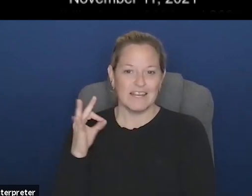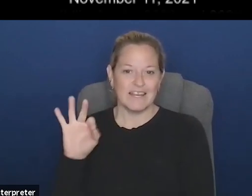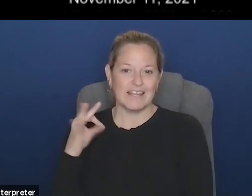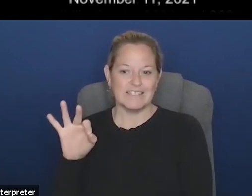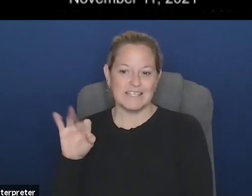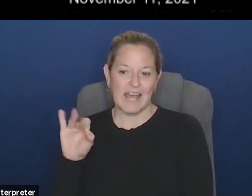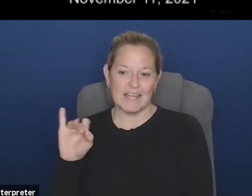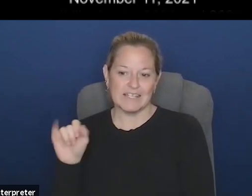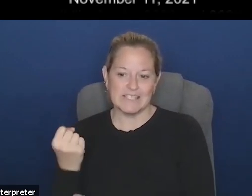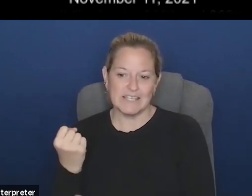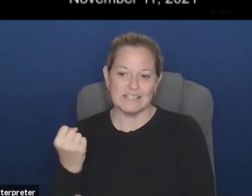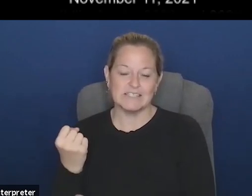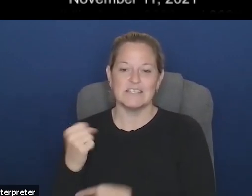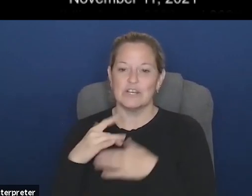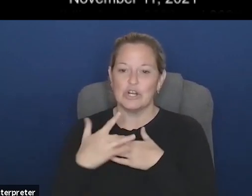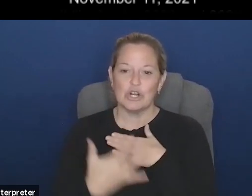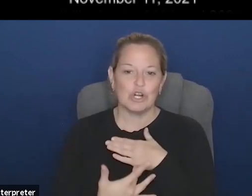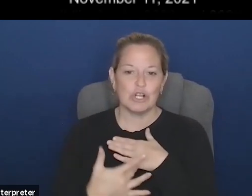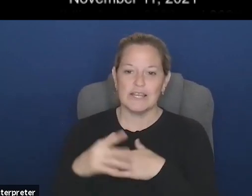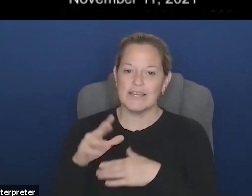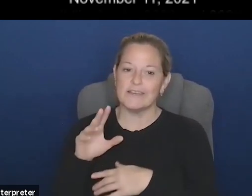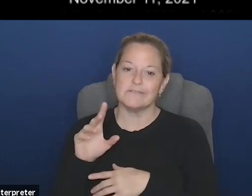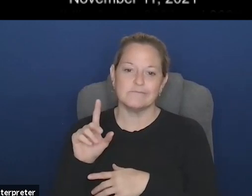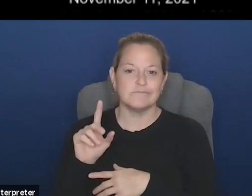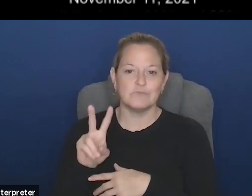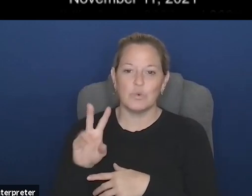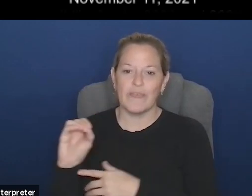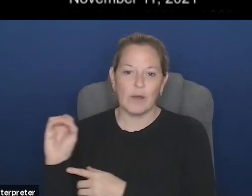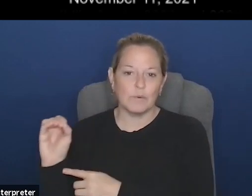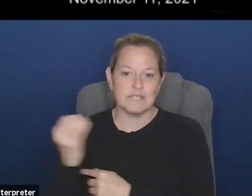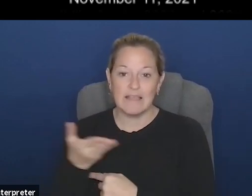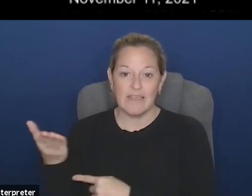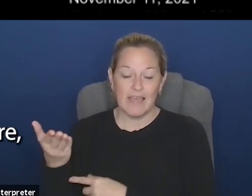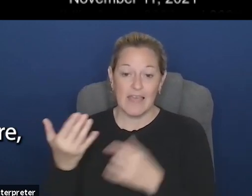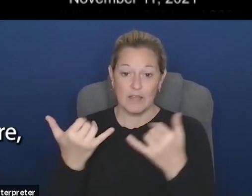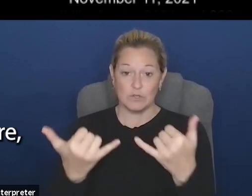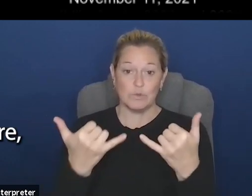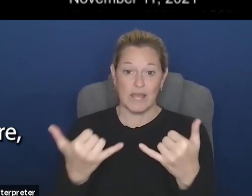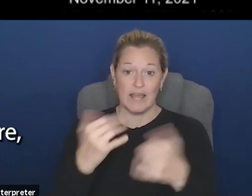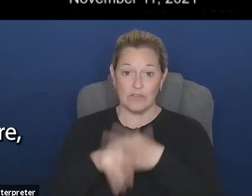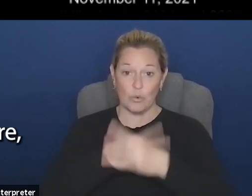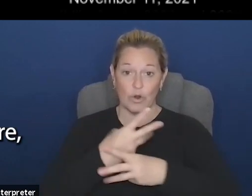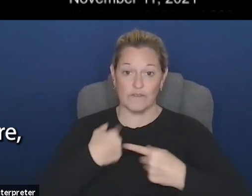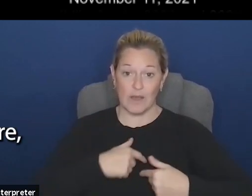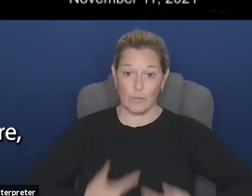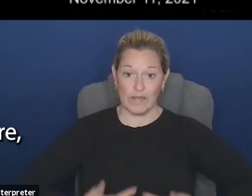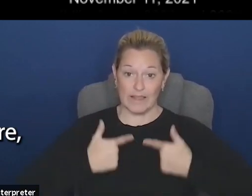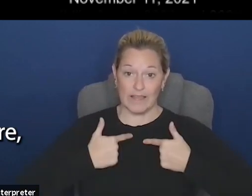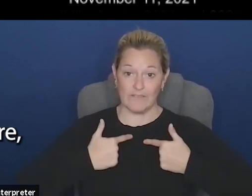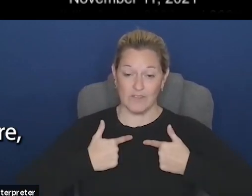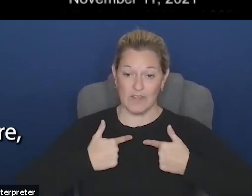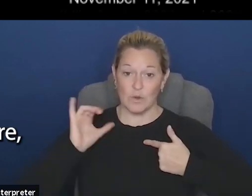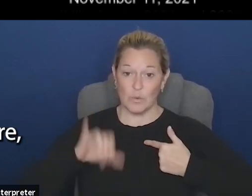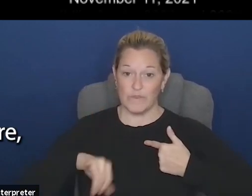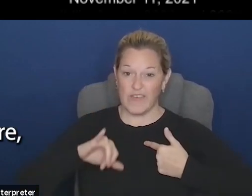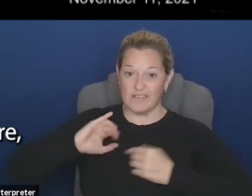And today, in the world that we live in with the Indigenous racism issues that have come to the